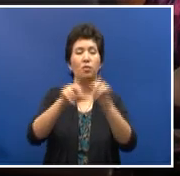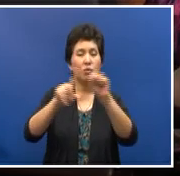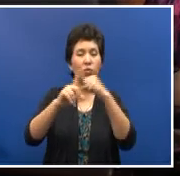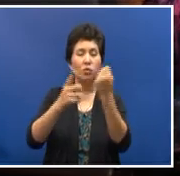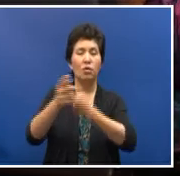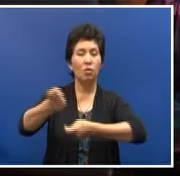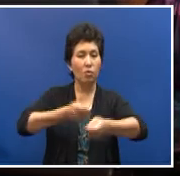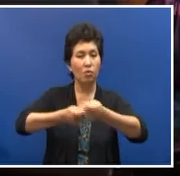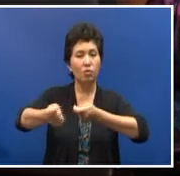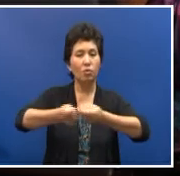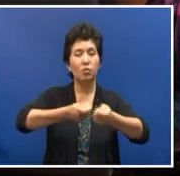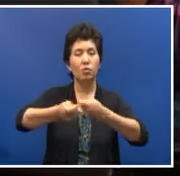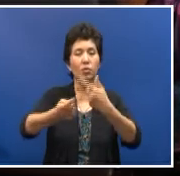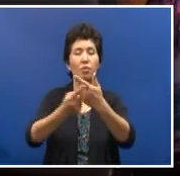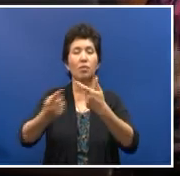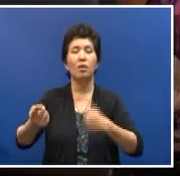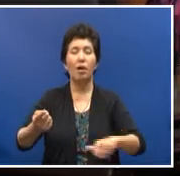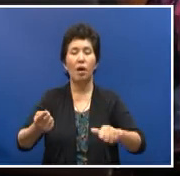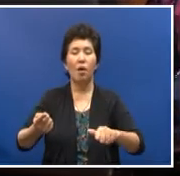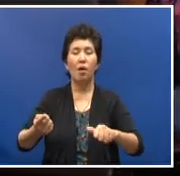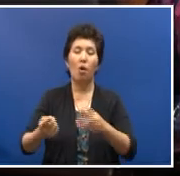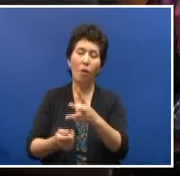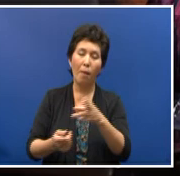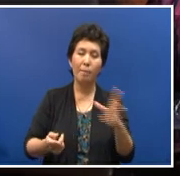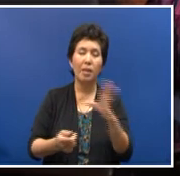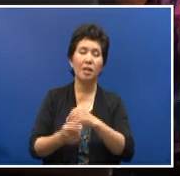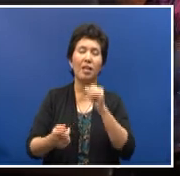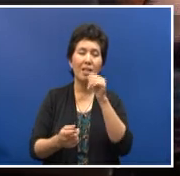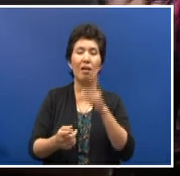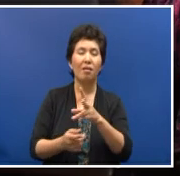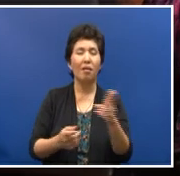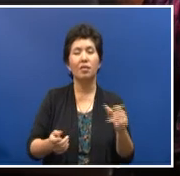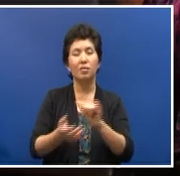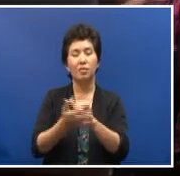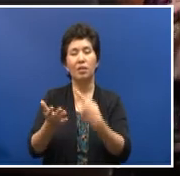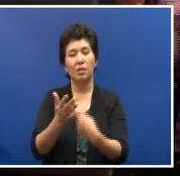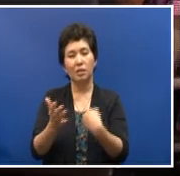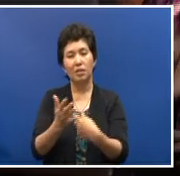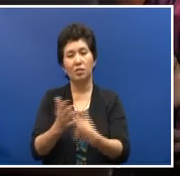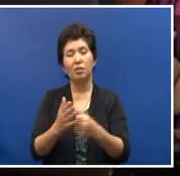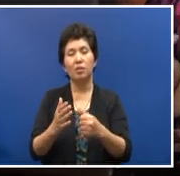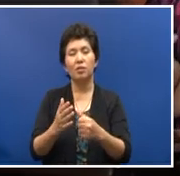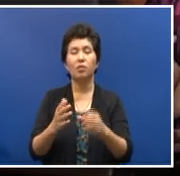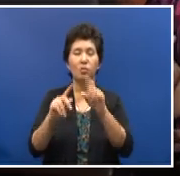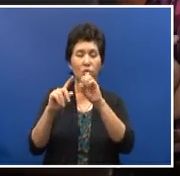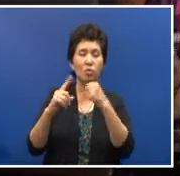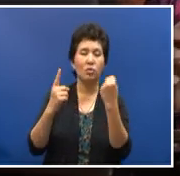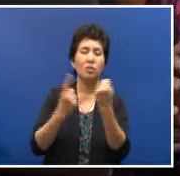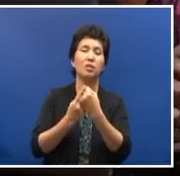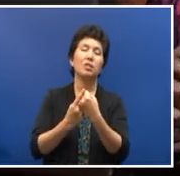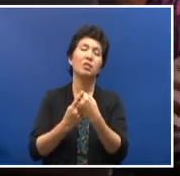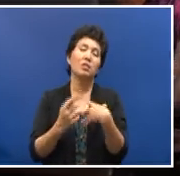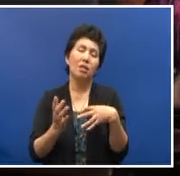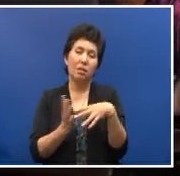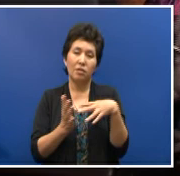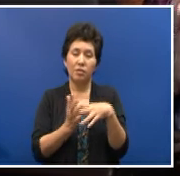social control is either from informal or formal means, okay, and then when we discuss about social stratification just now, we can